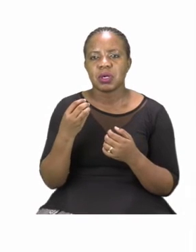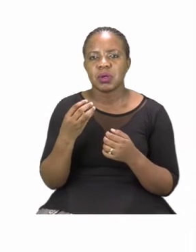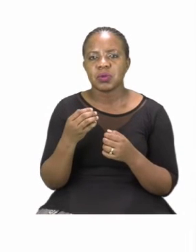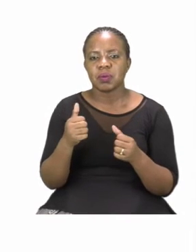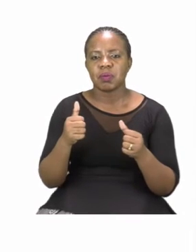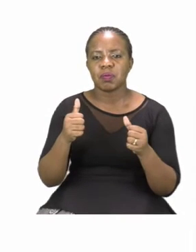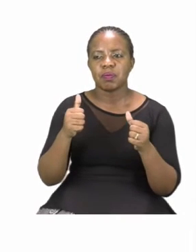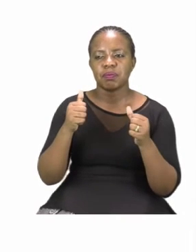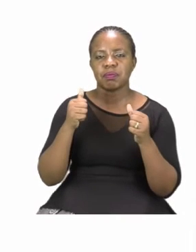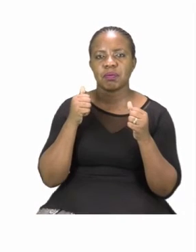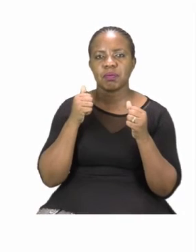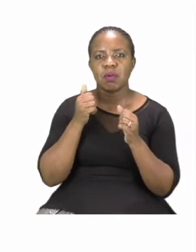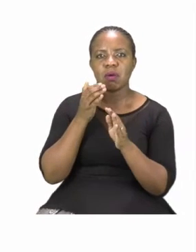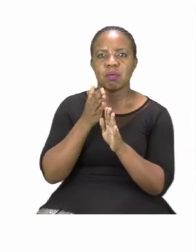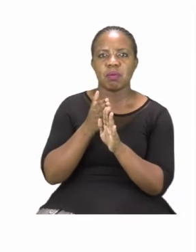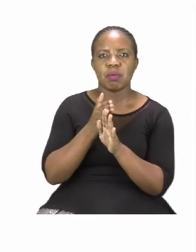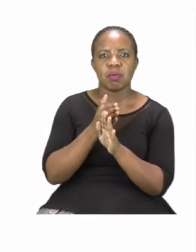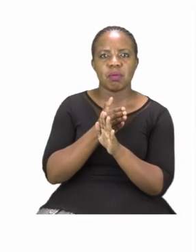an answer.